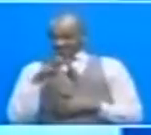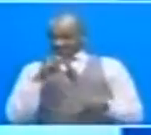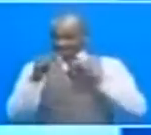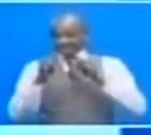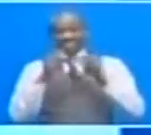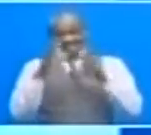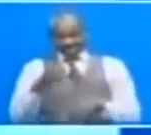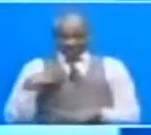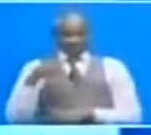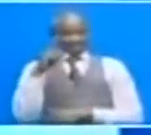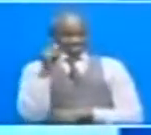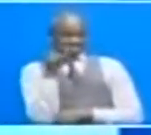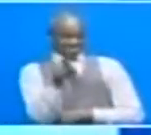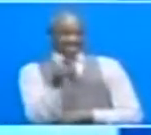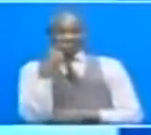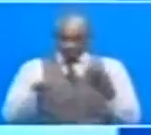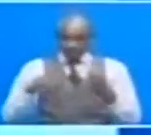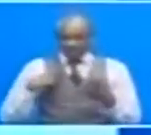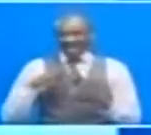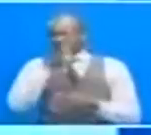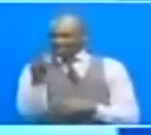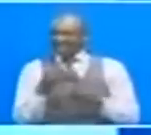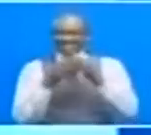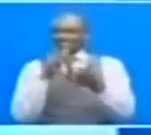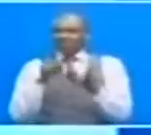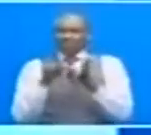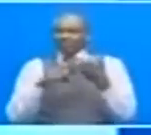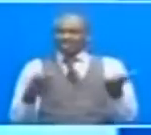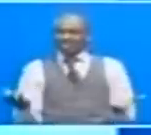be a fashionable quest by African leaders.